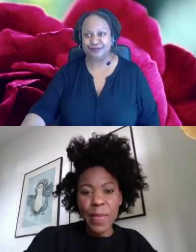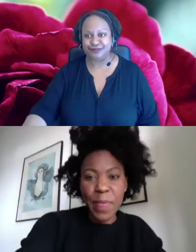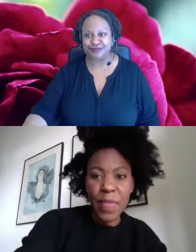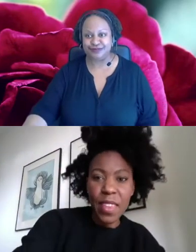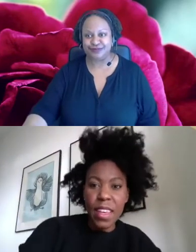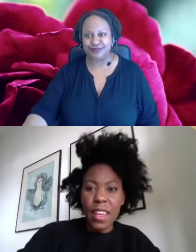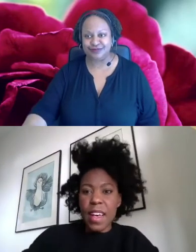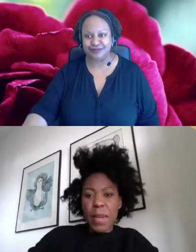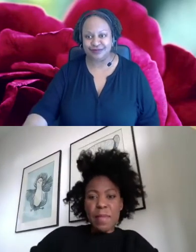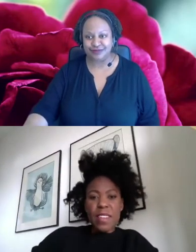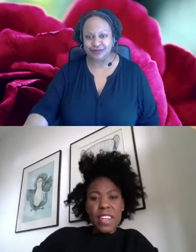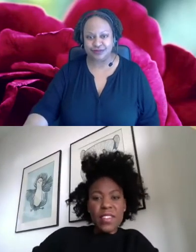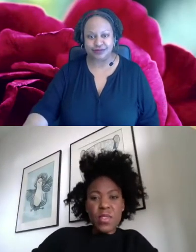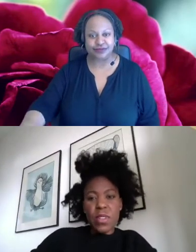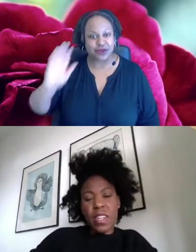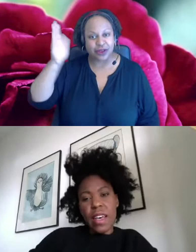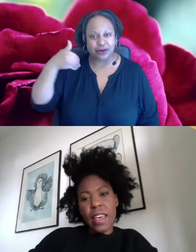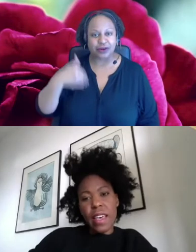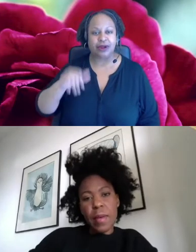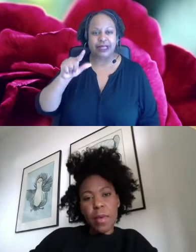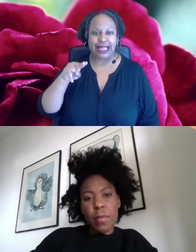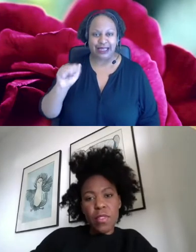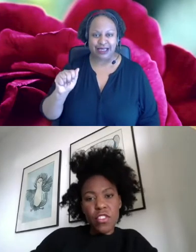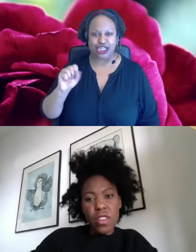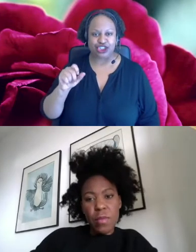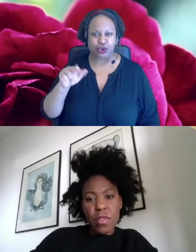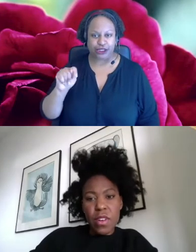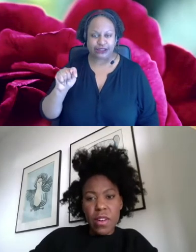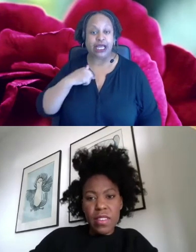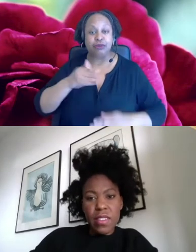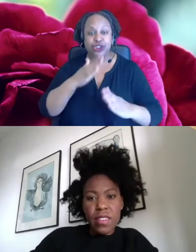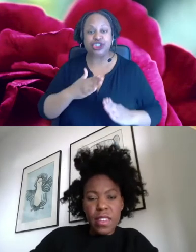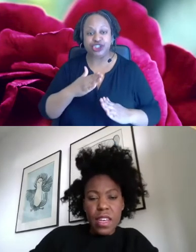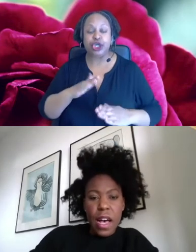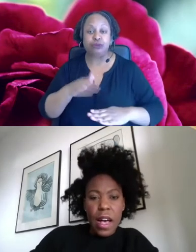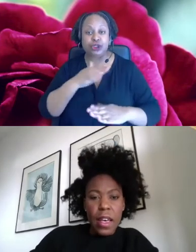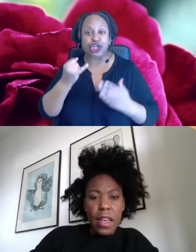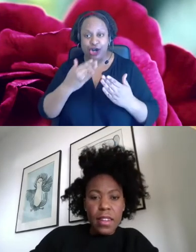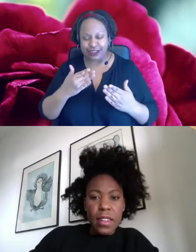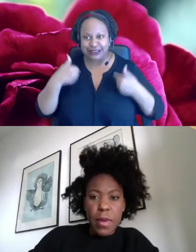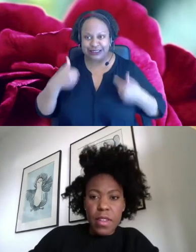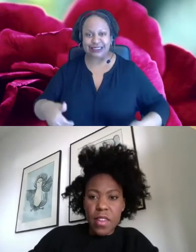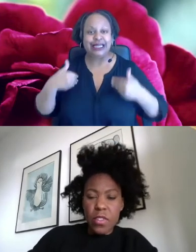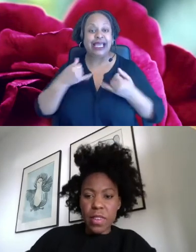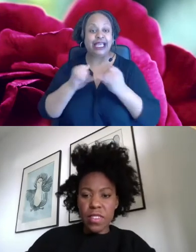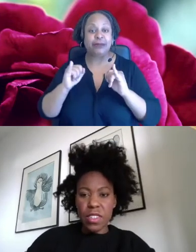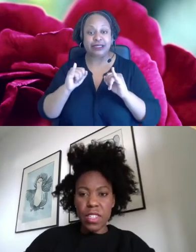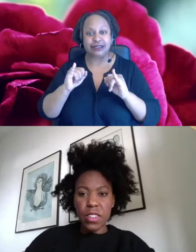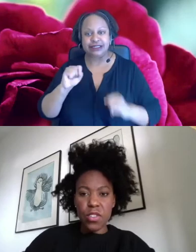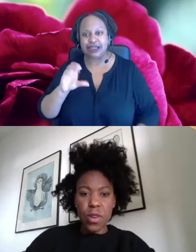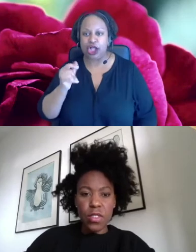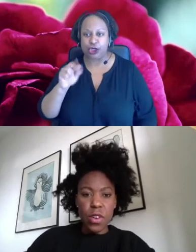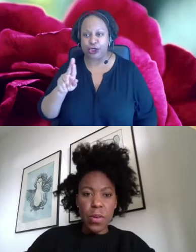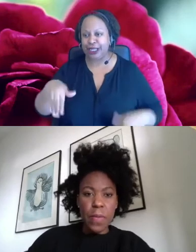Hello. My name is Elena Stewart. I am a musician, a music artist, and an independent scholar based here